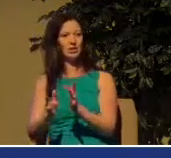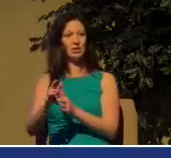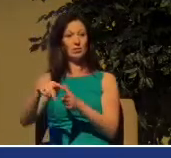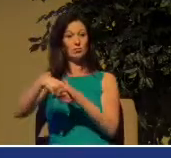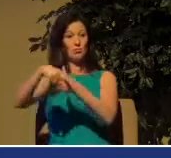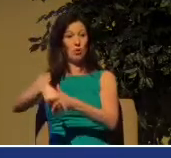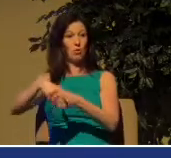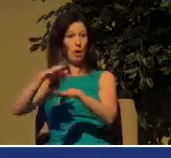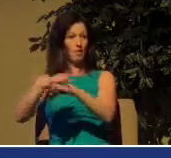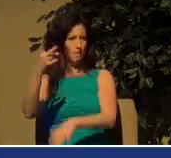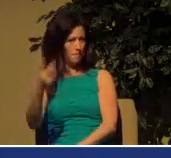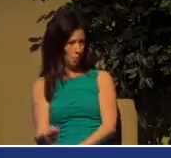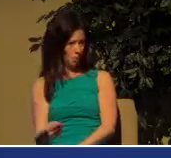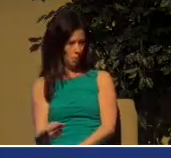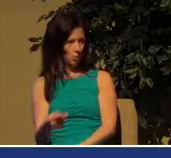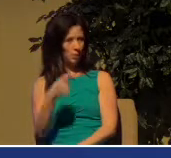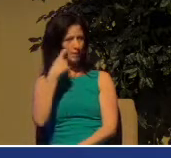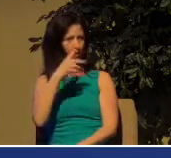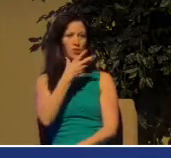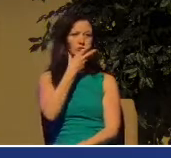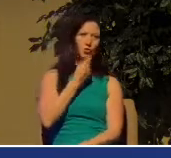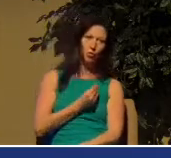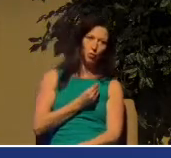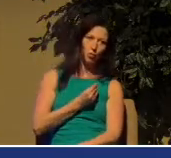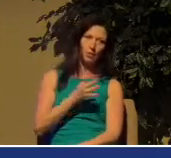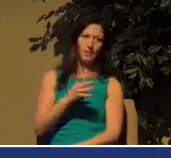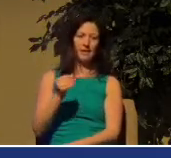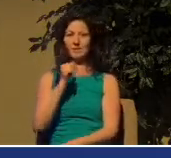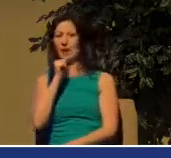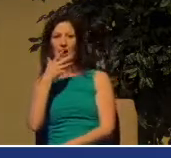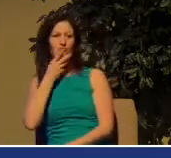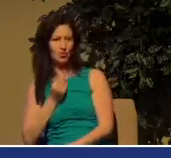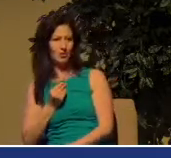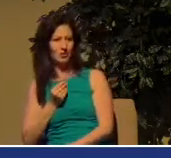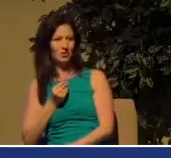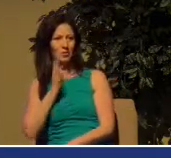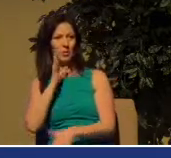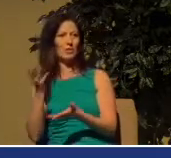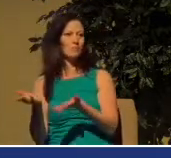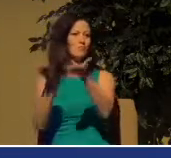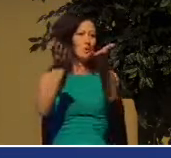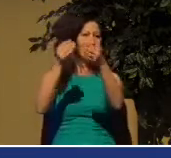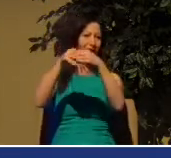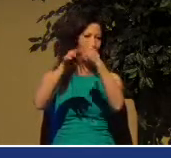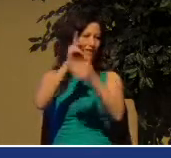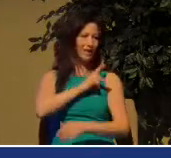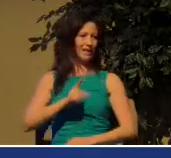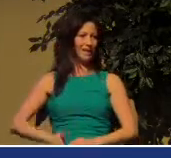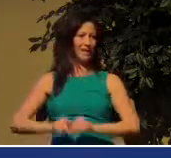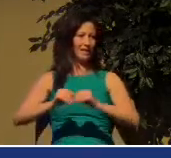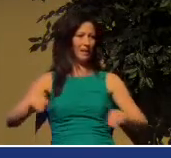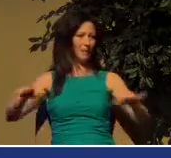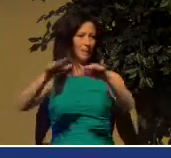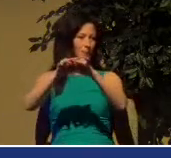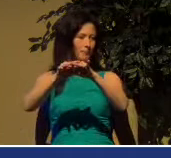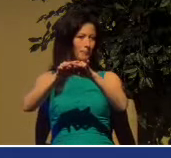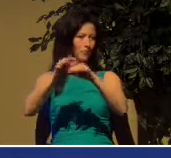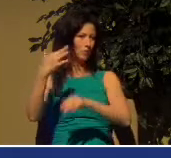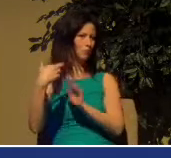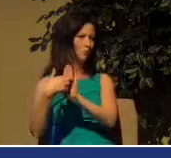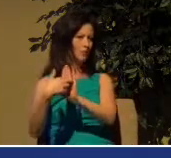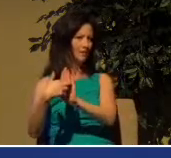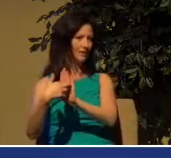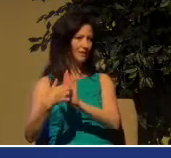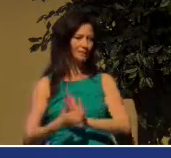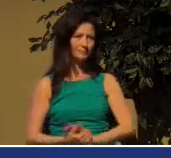and Gentile into the kingdom. Verse 8, a very large crowd spread their cloaks on the road, while